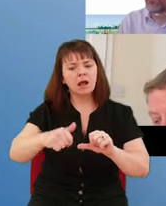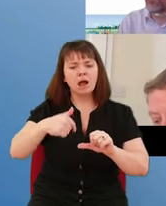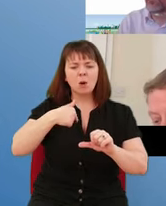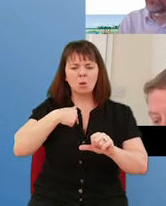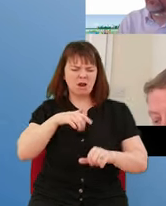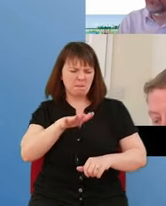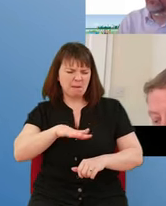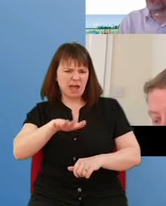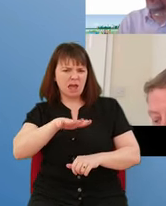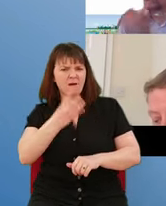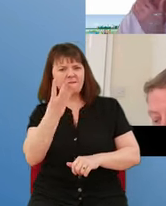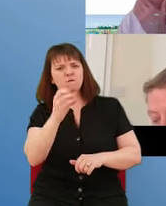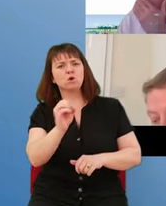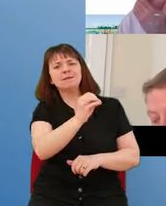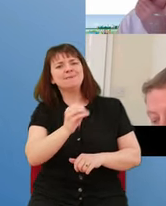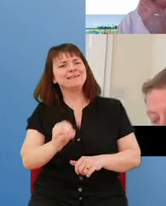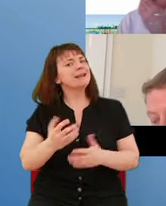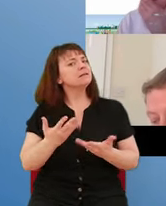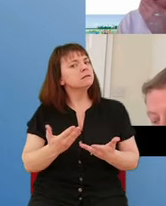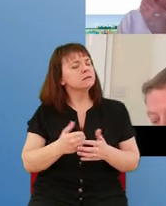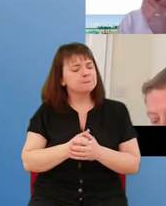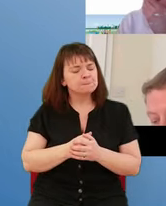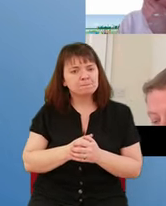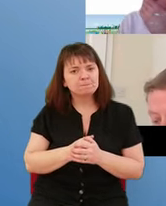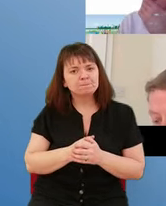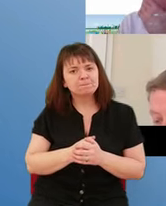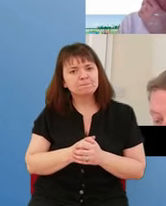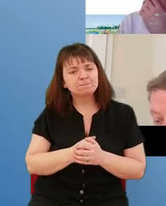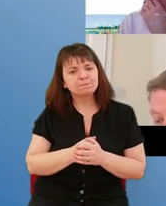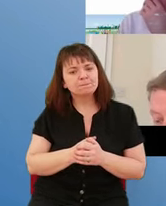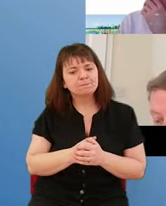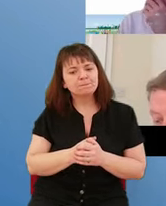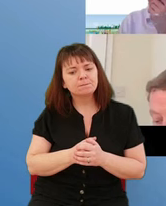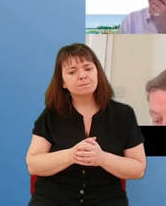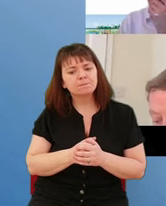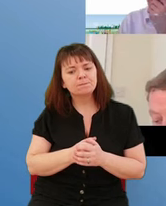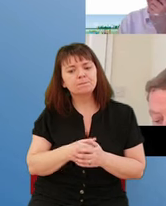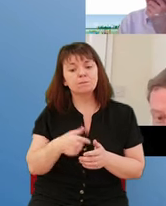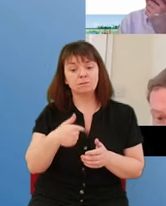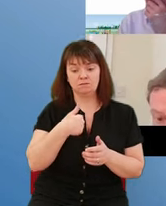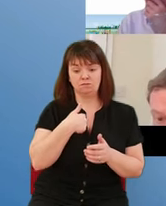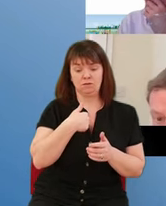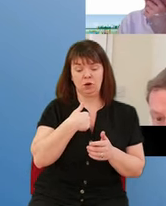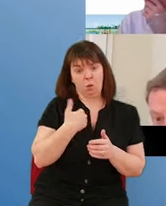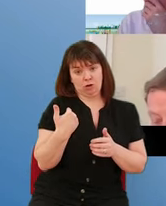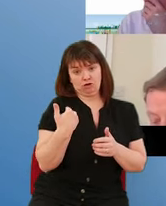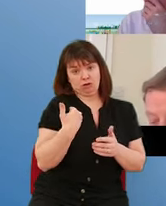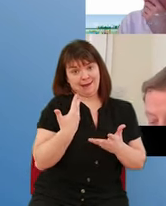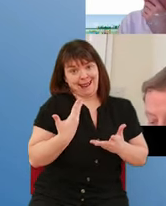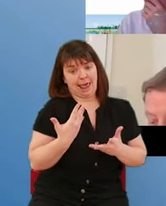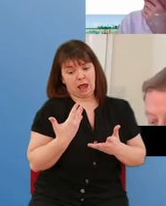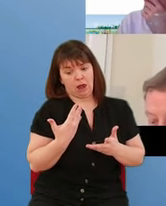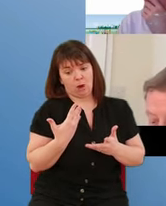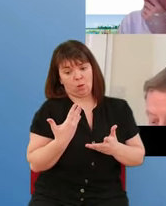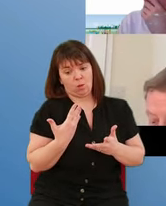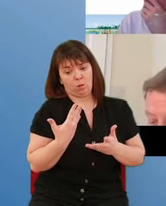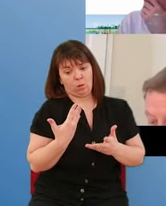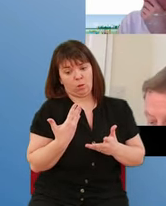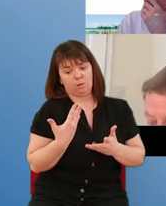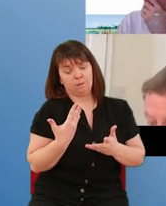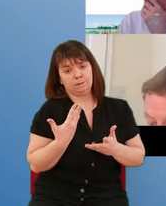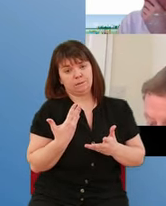just encroaching above other regions within our region, other systems in our region. So we are making